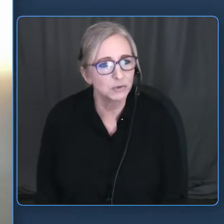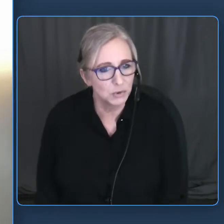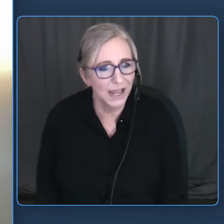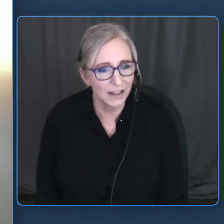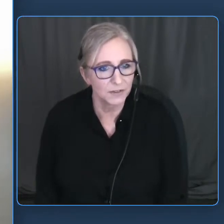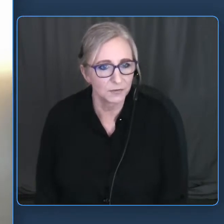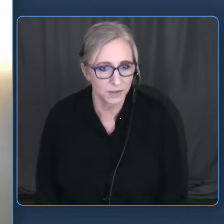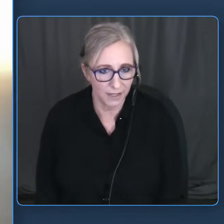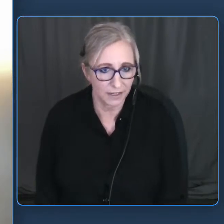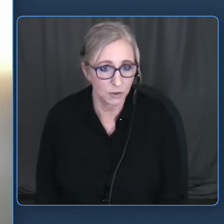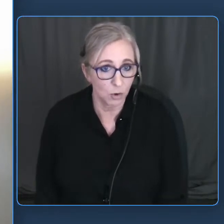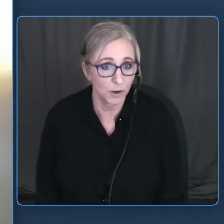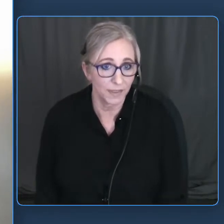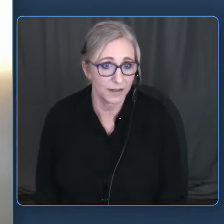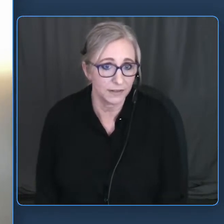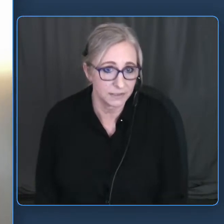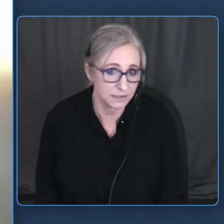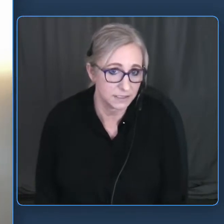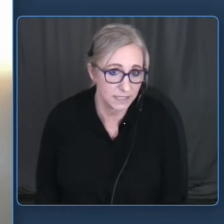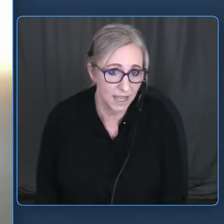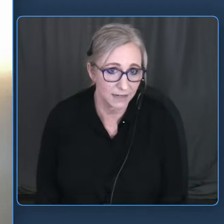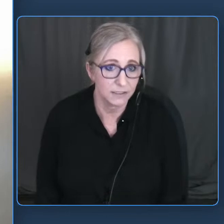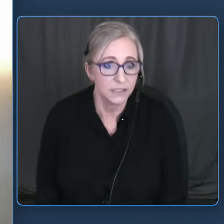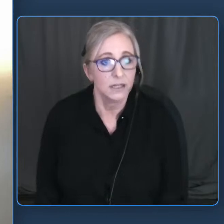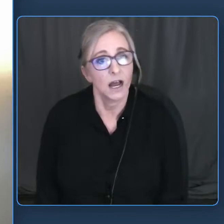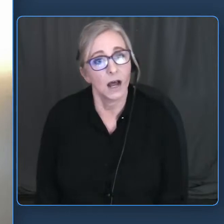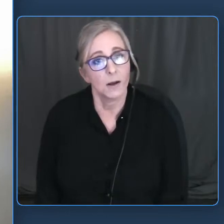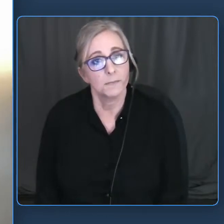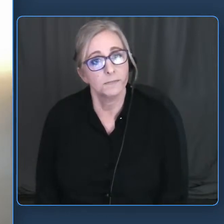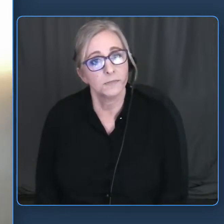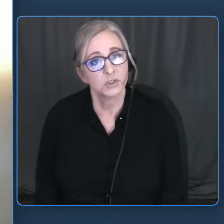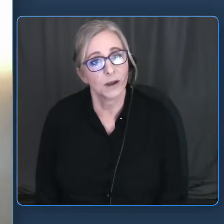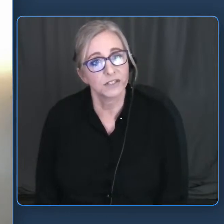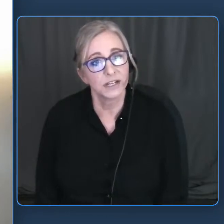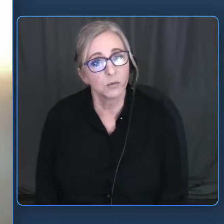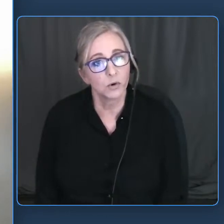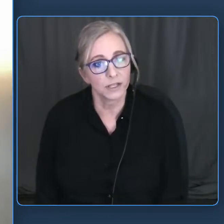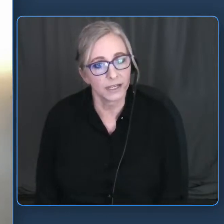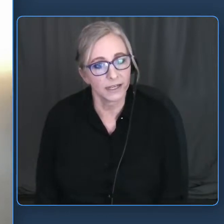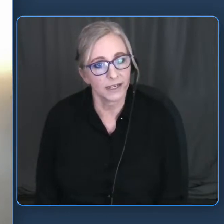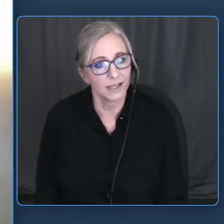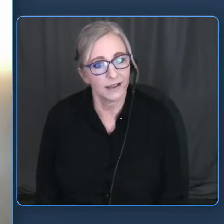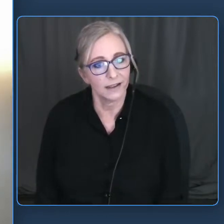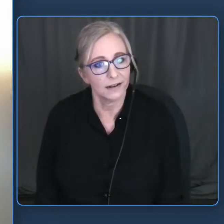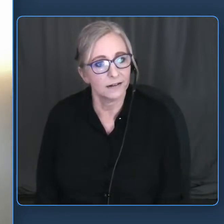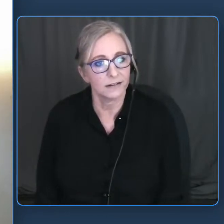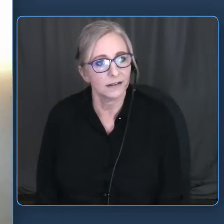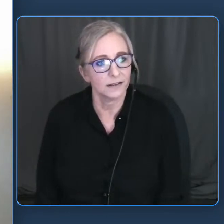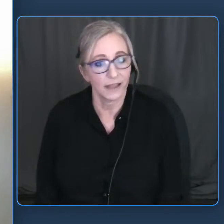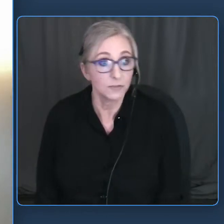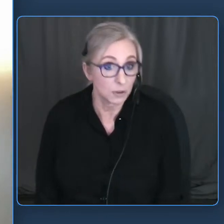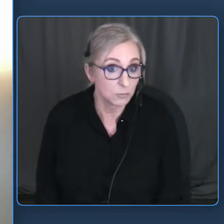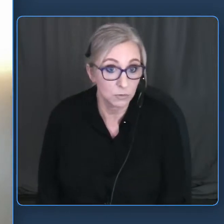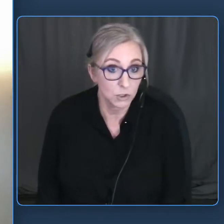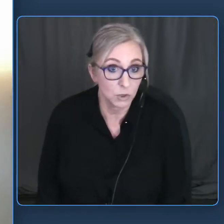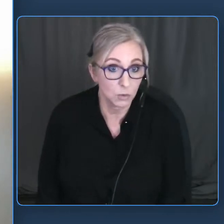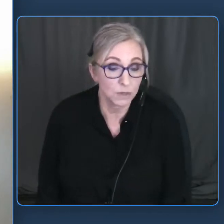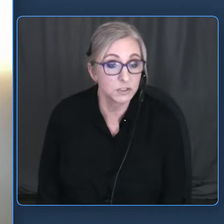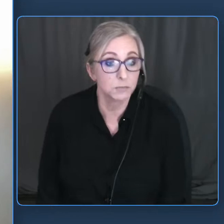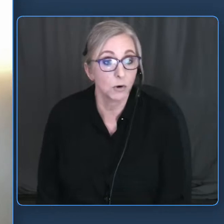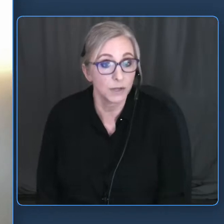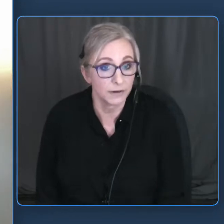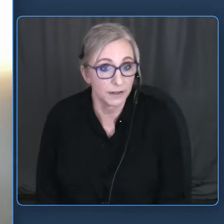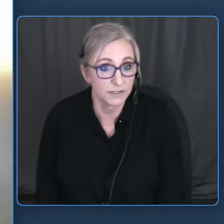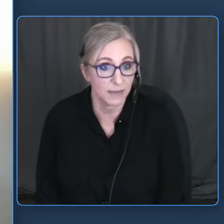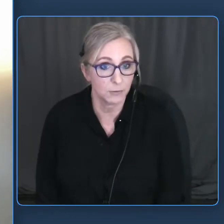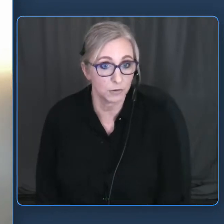Why would you do an elevator for that and incorporate that in the design? So I was there working and the elevator, what